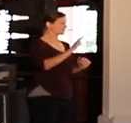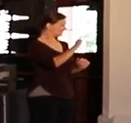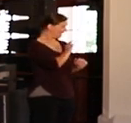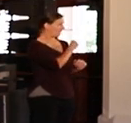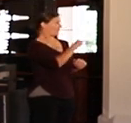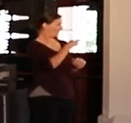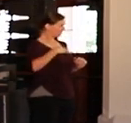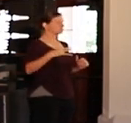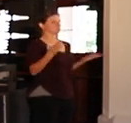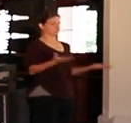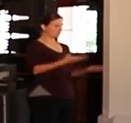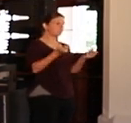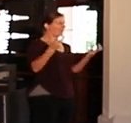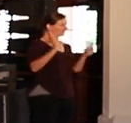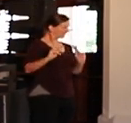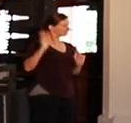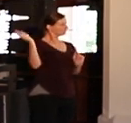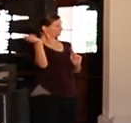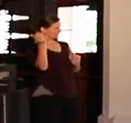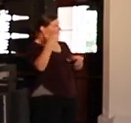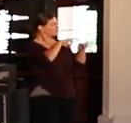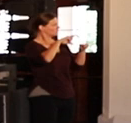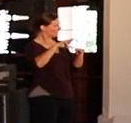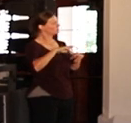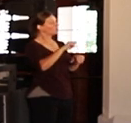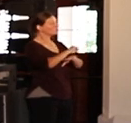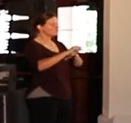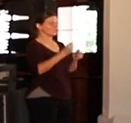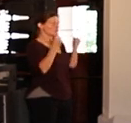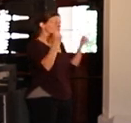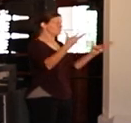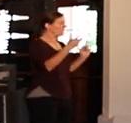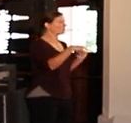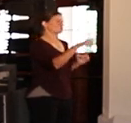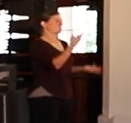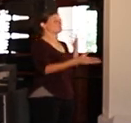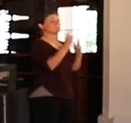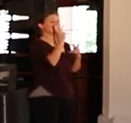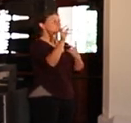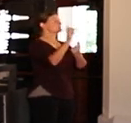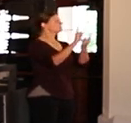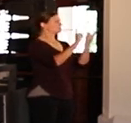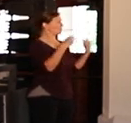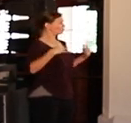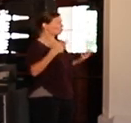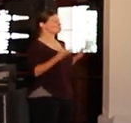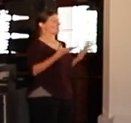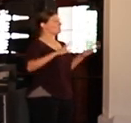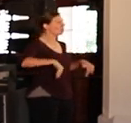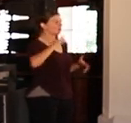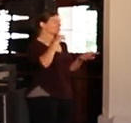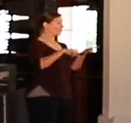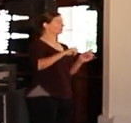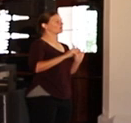staff, many who are represented here on the stage, and many of whom, again, you may have seen in their t-shirts, you might not have